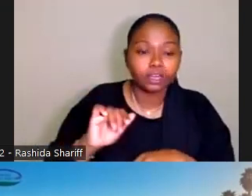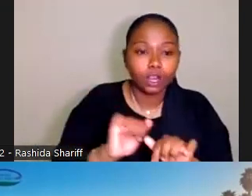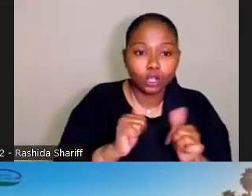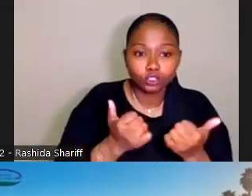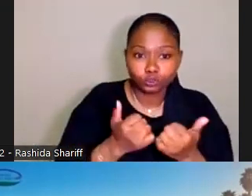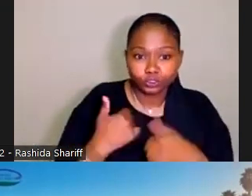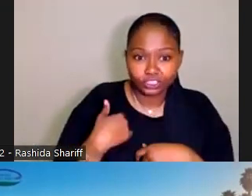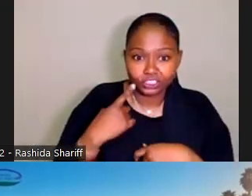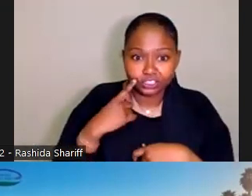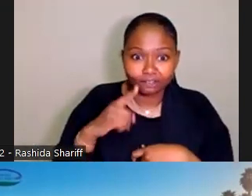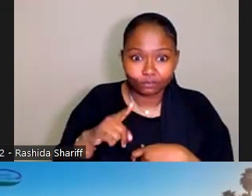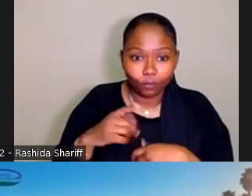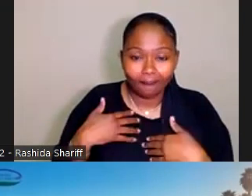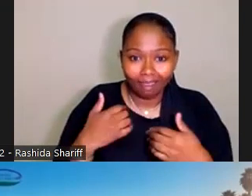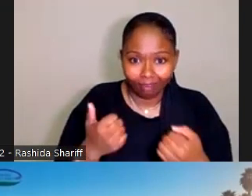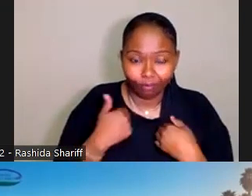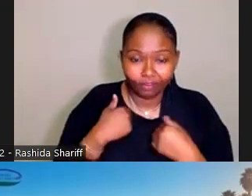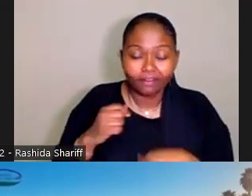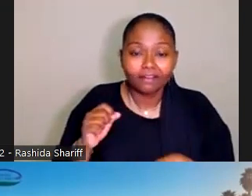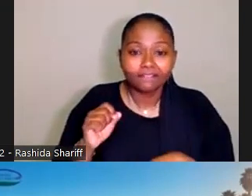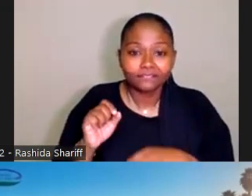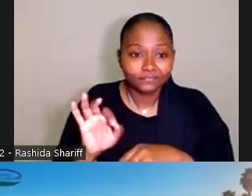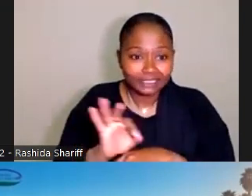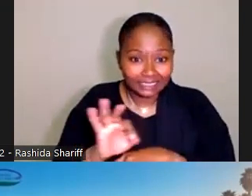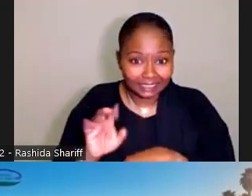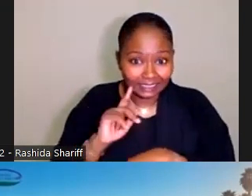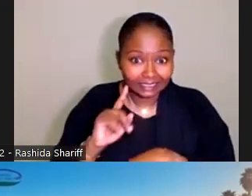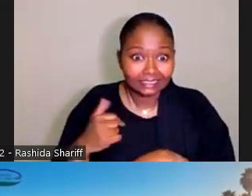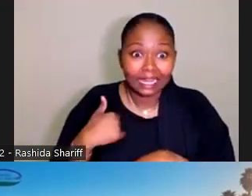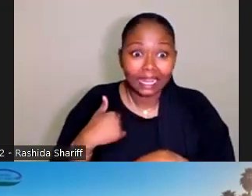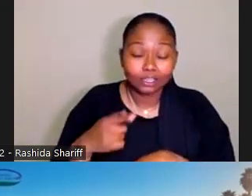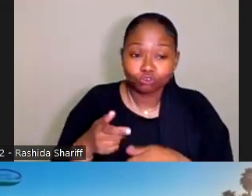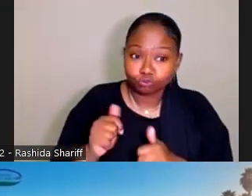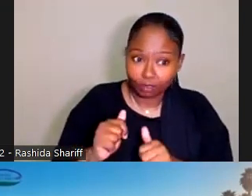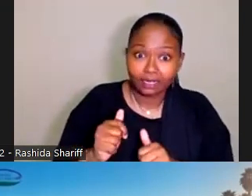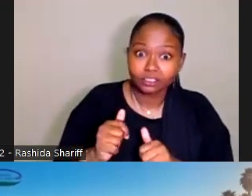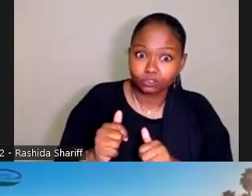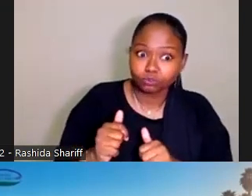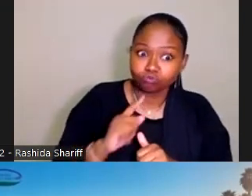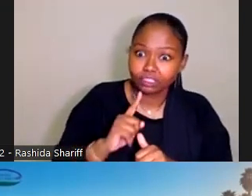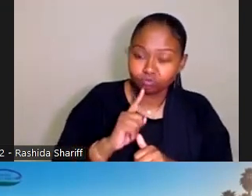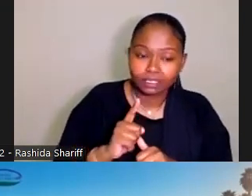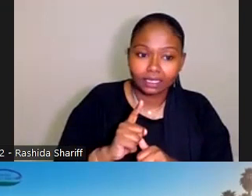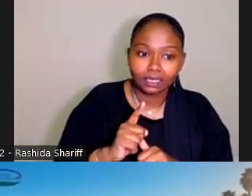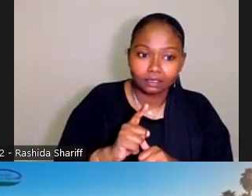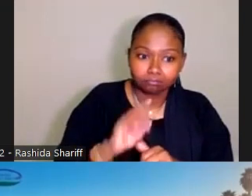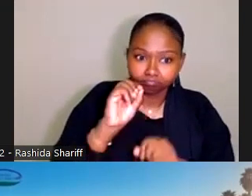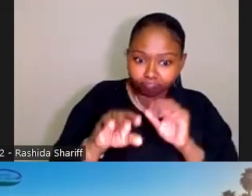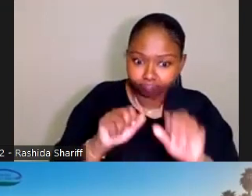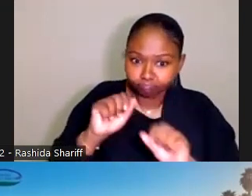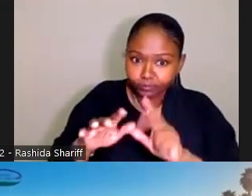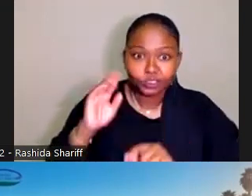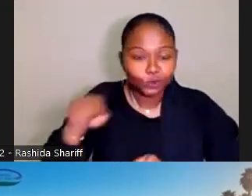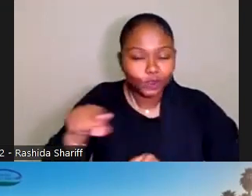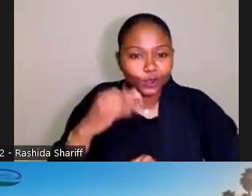Facilities, like I mentioned earlier. So we've really just been trying to spread the word so that facilities do know that we're there and that it is